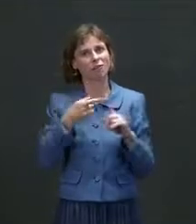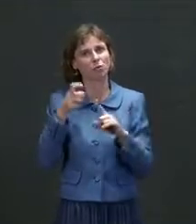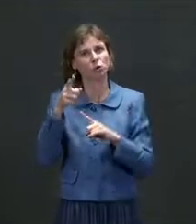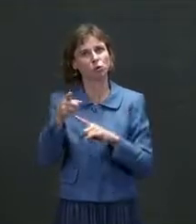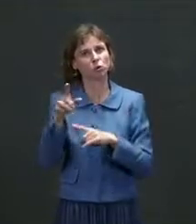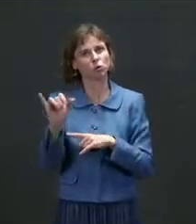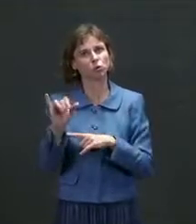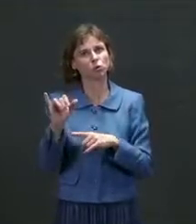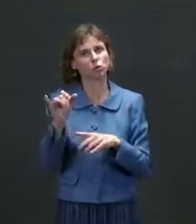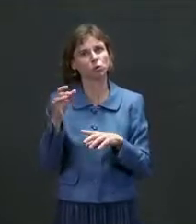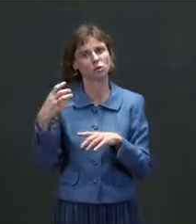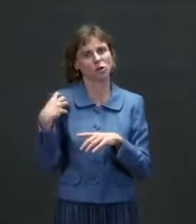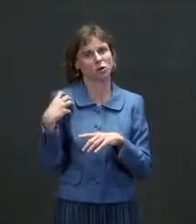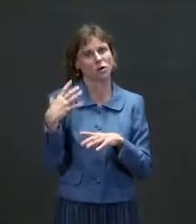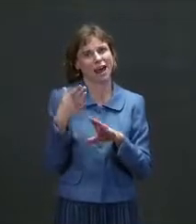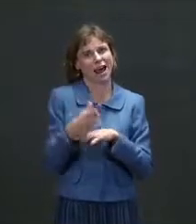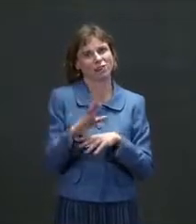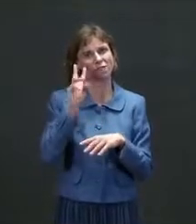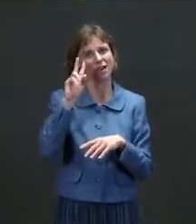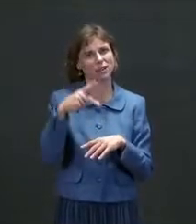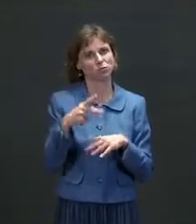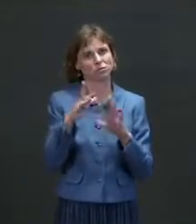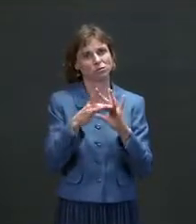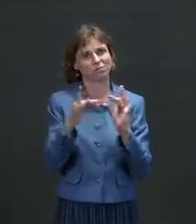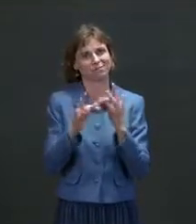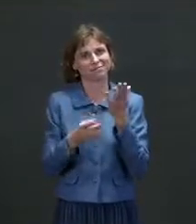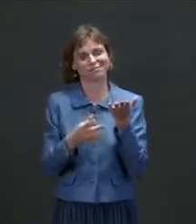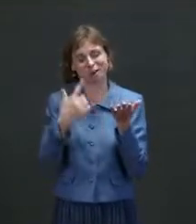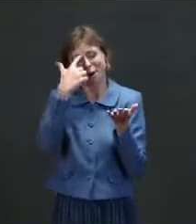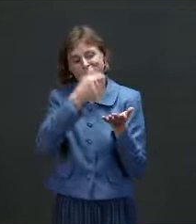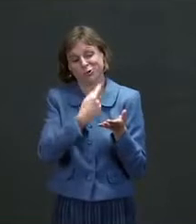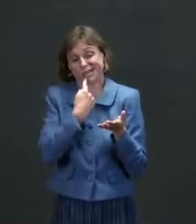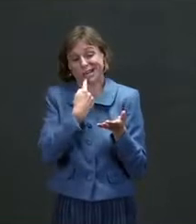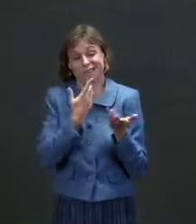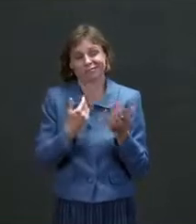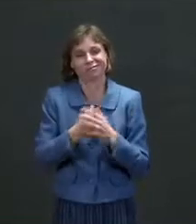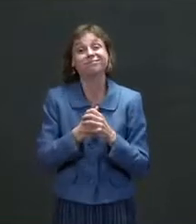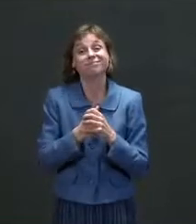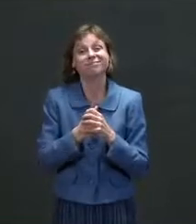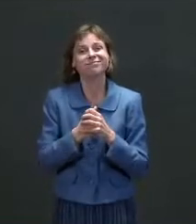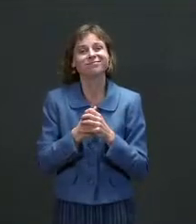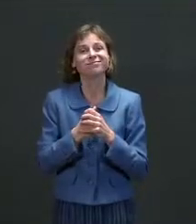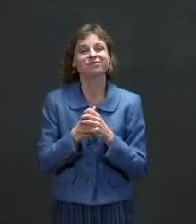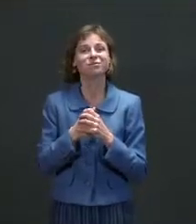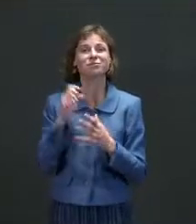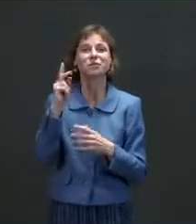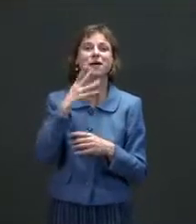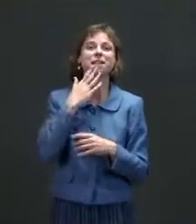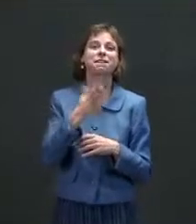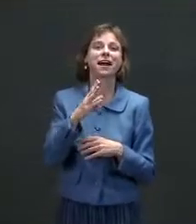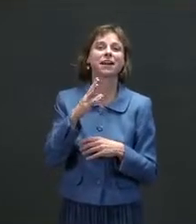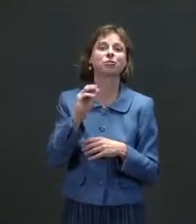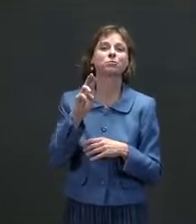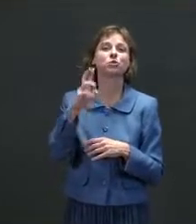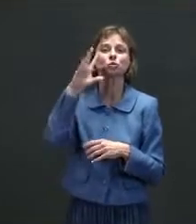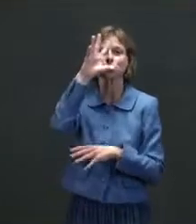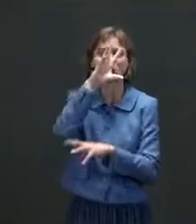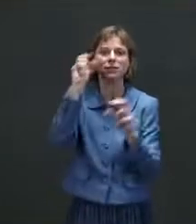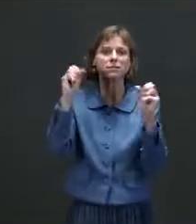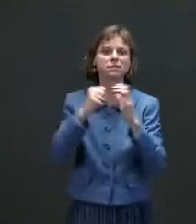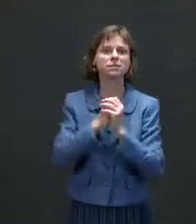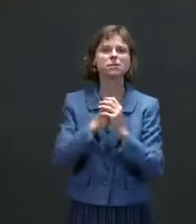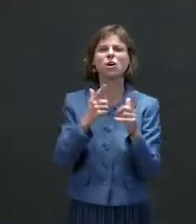the Vice President says something to whatever she wants to say, okay? Thank you, Mr. President. Just a